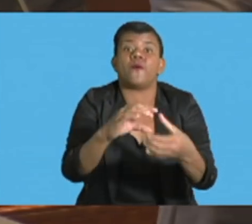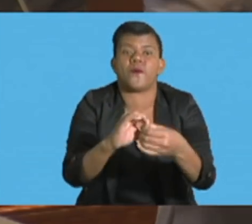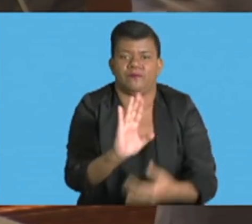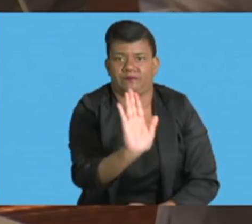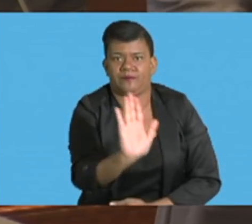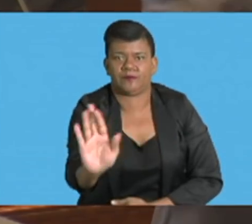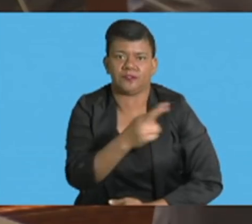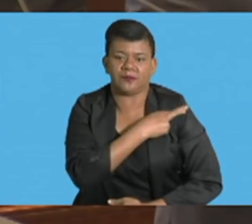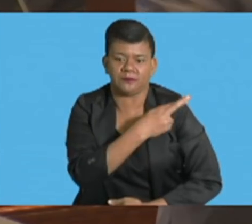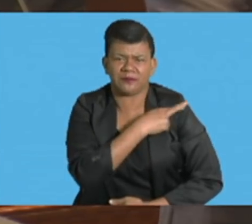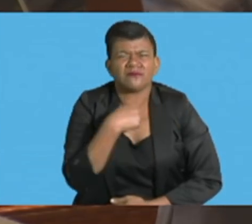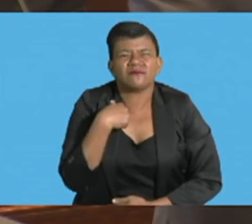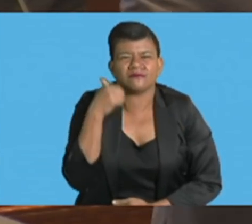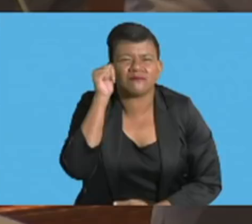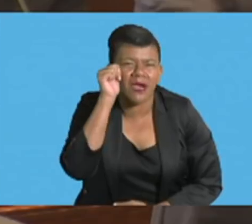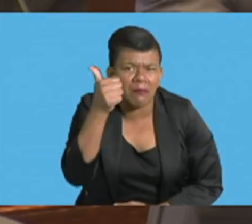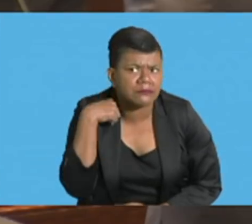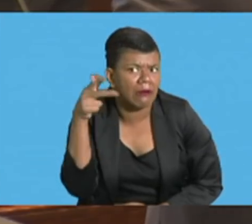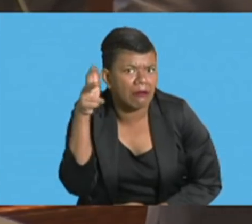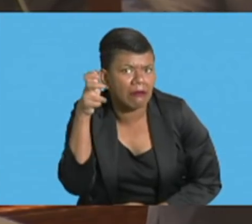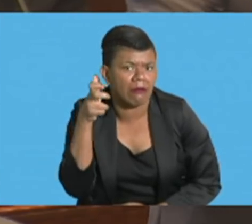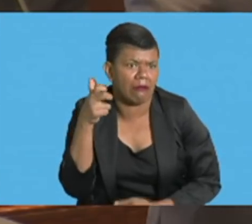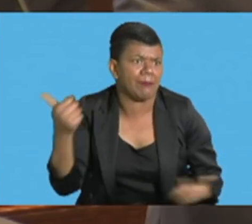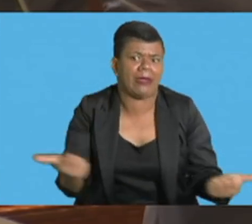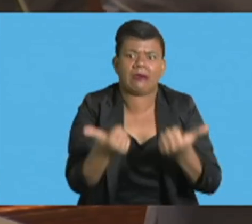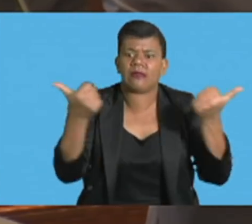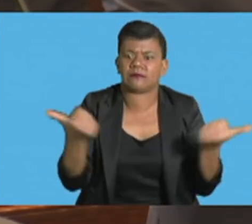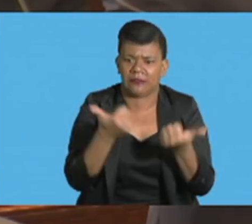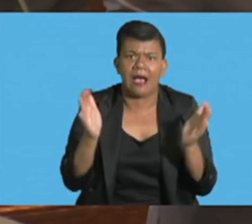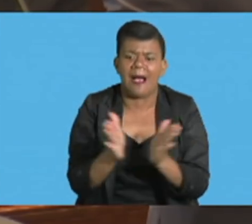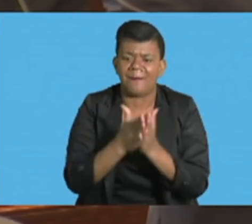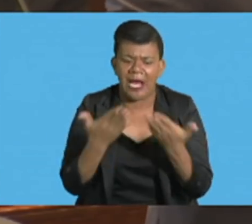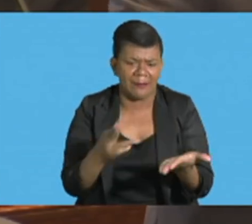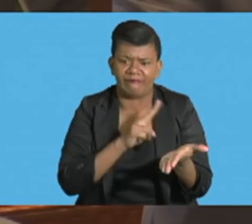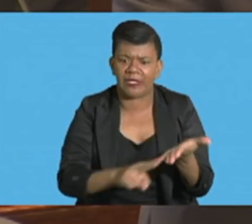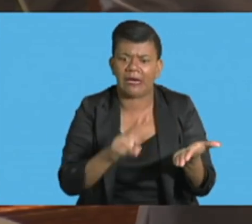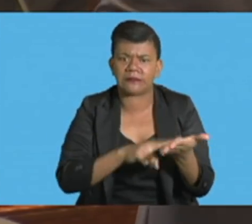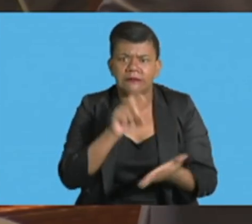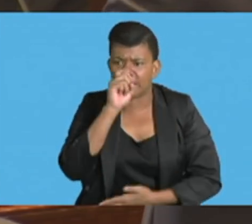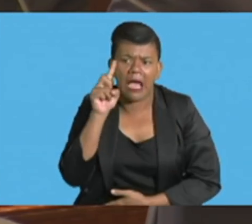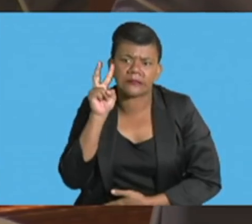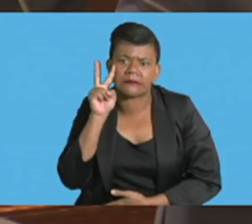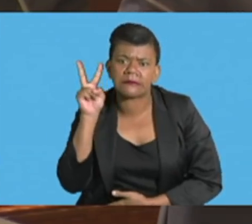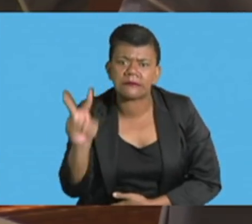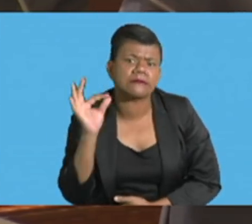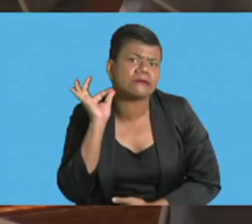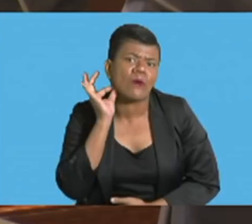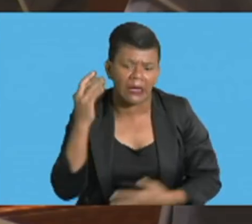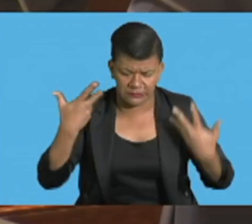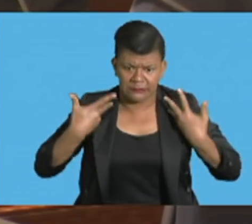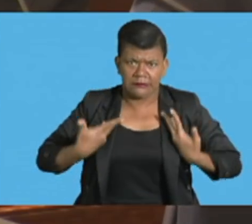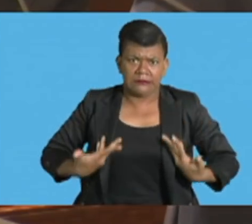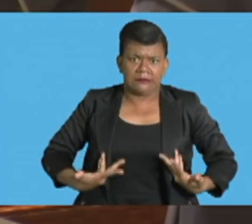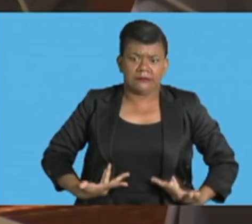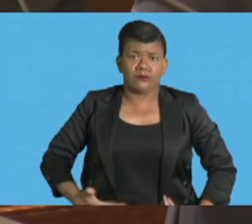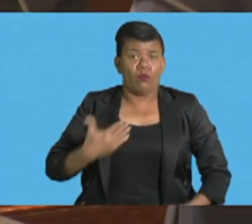a lot of Bible reading from across the room, but I can't see anybody in white. I thought Honorable Voreqe was